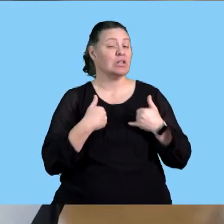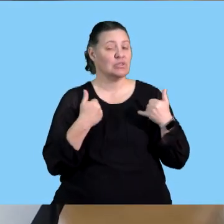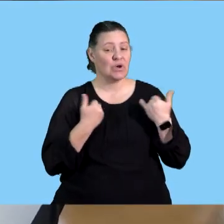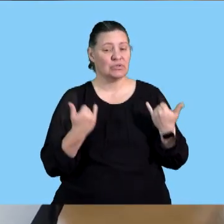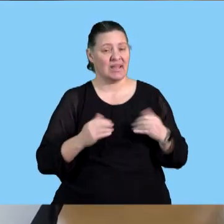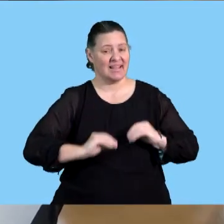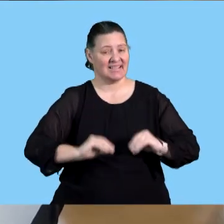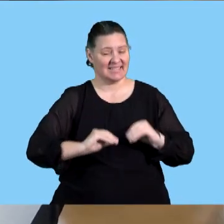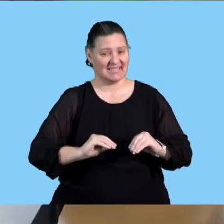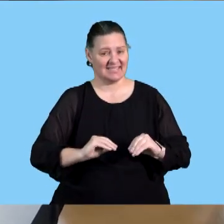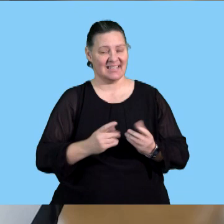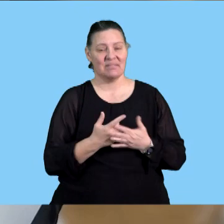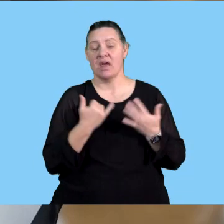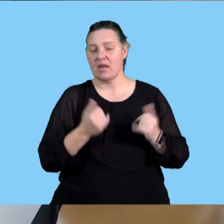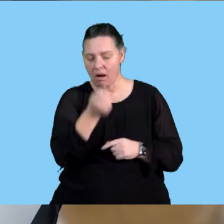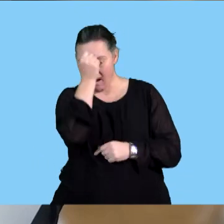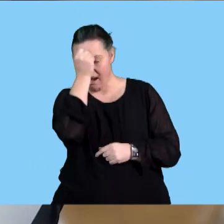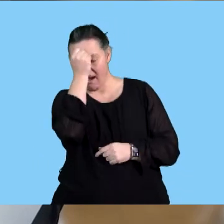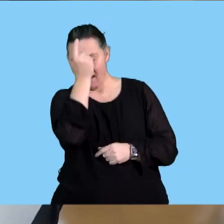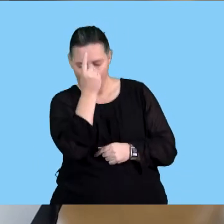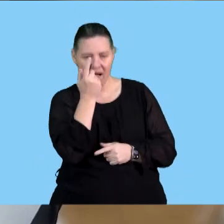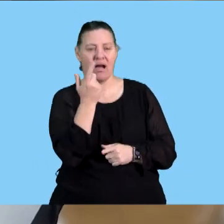have enjoyed today's lesson and you now